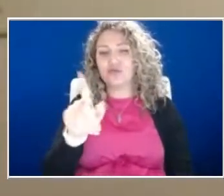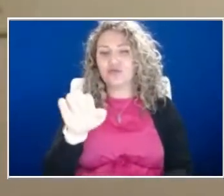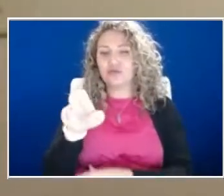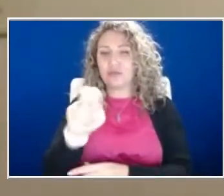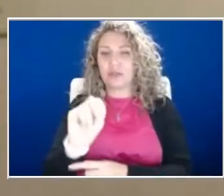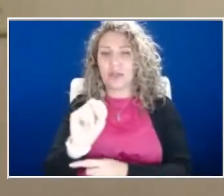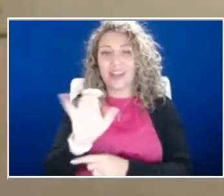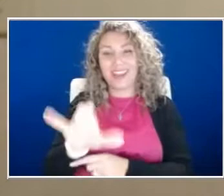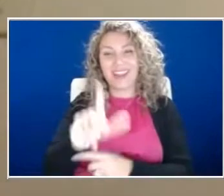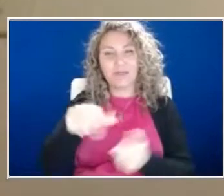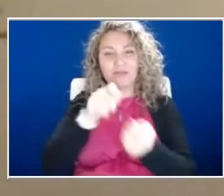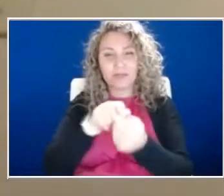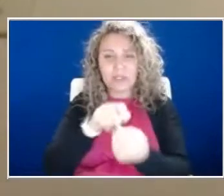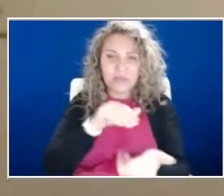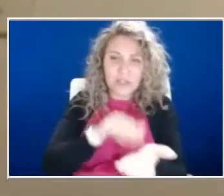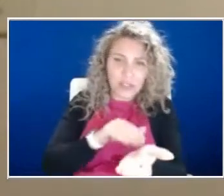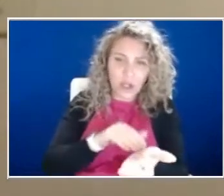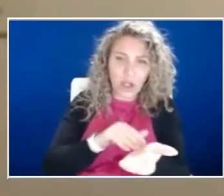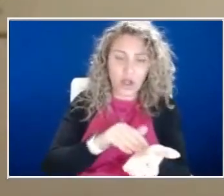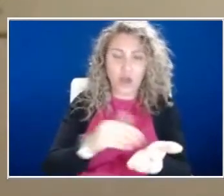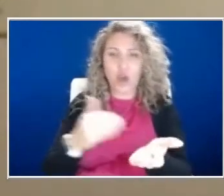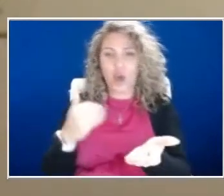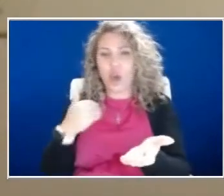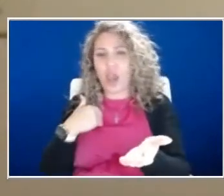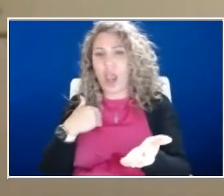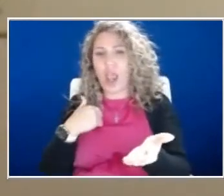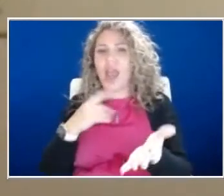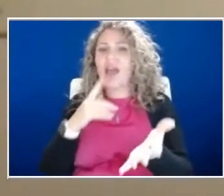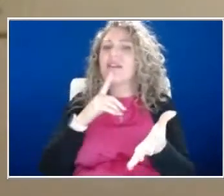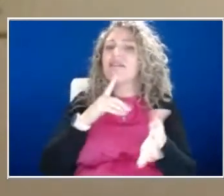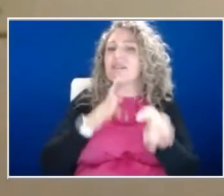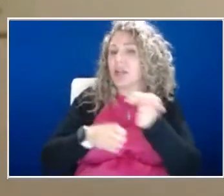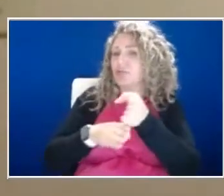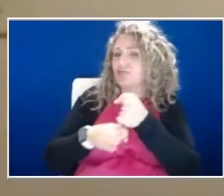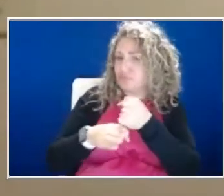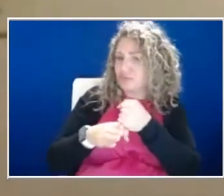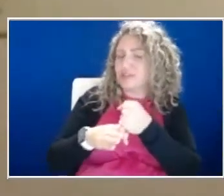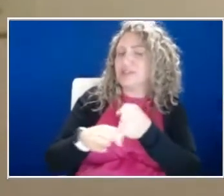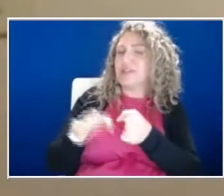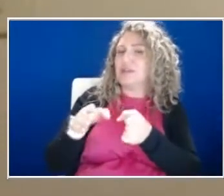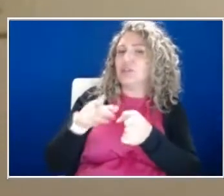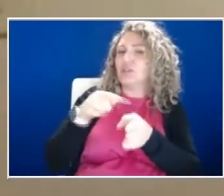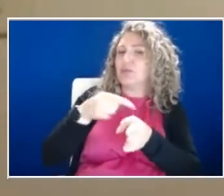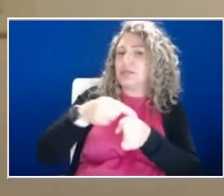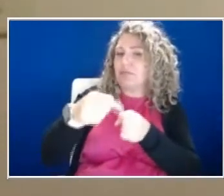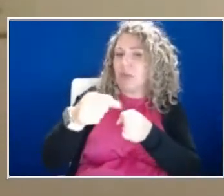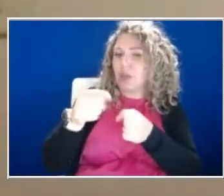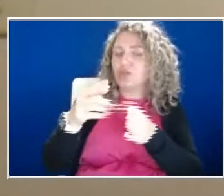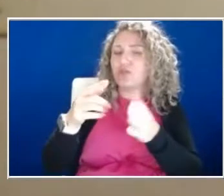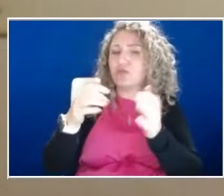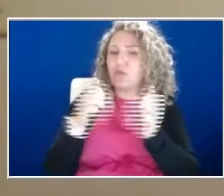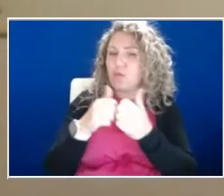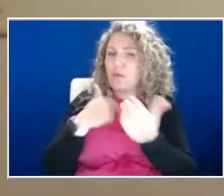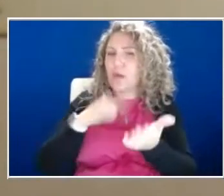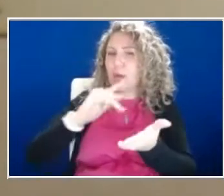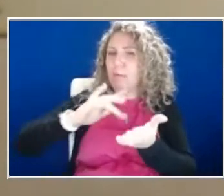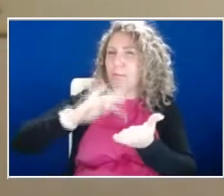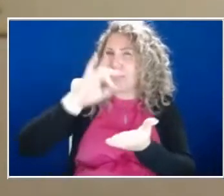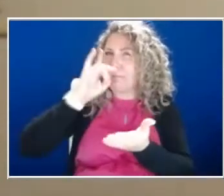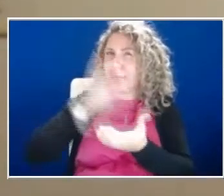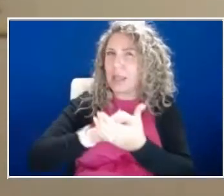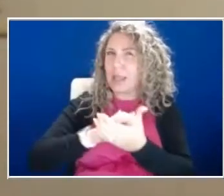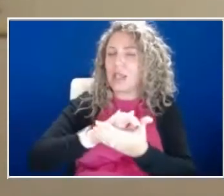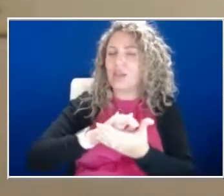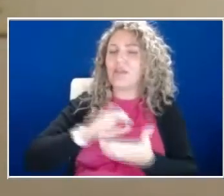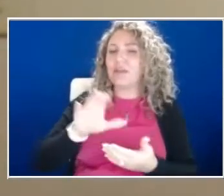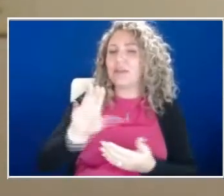particular physician had a subset specialty, or she was a specialist in I believe it was metaplastic breast cancer that I